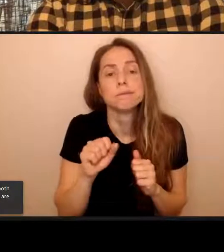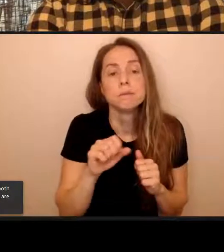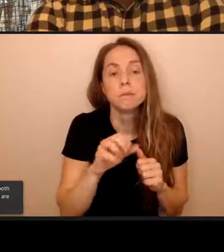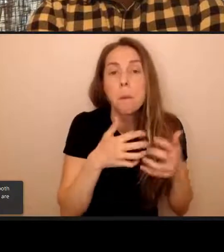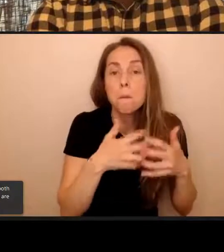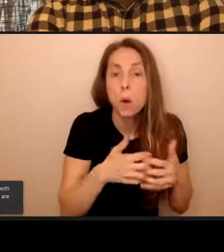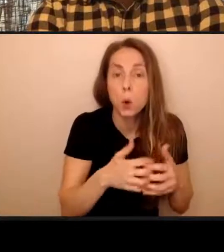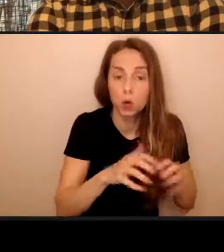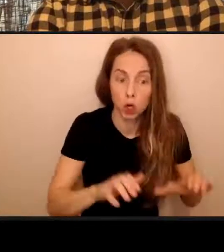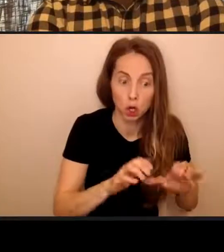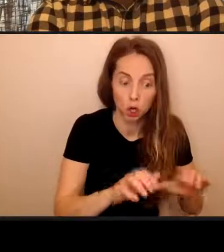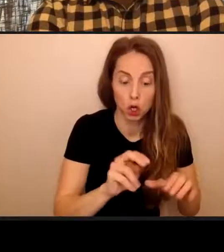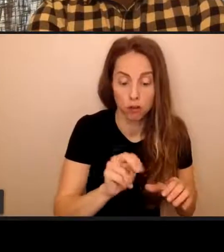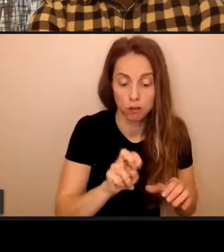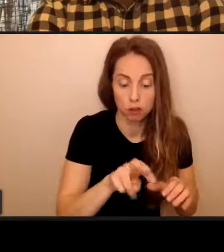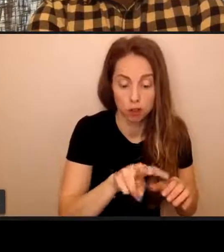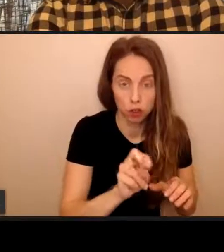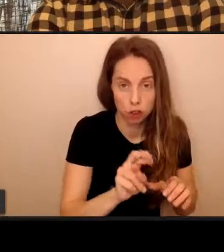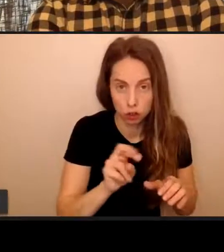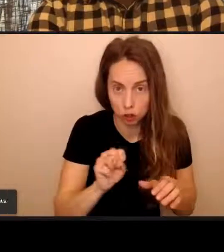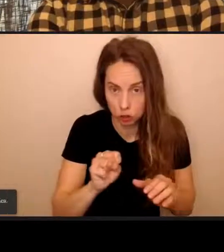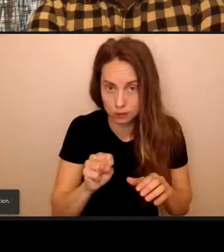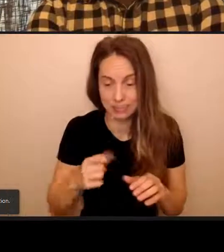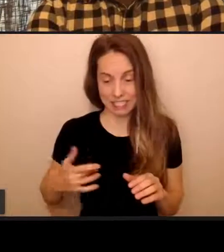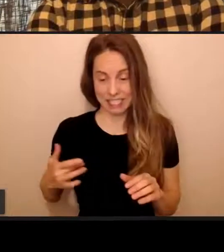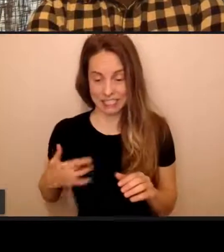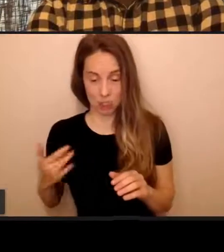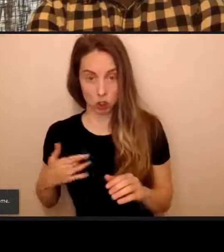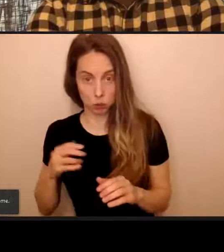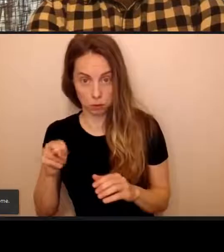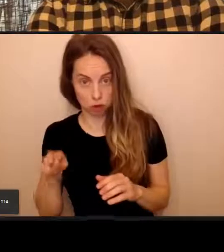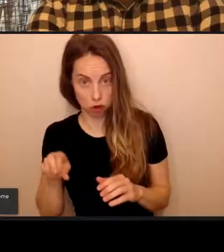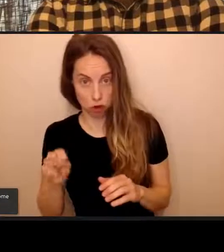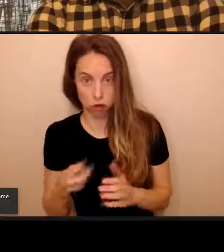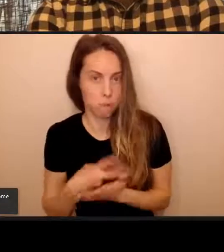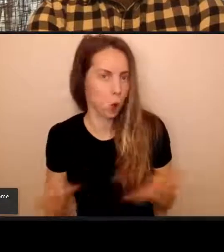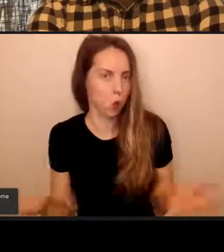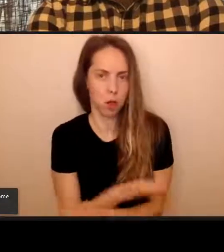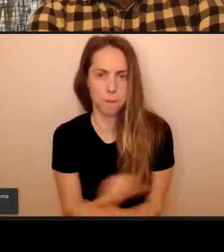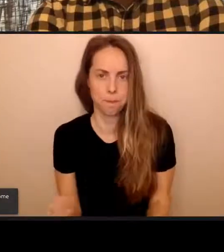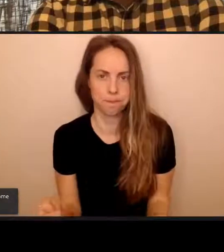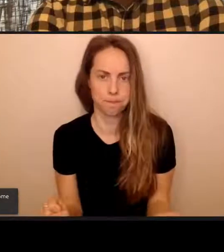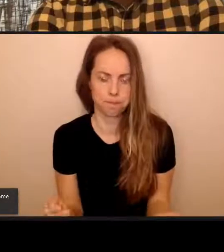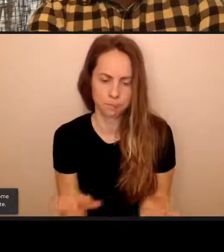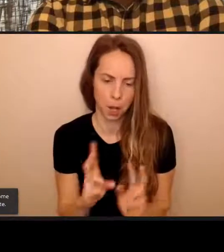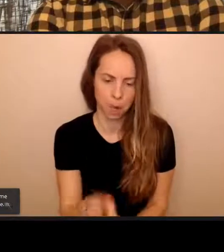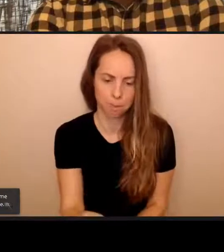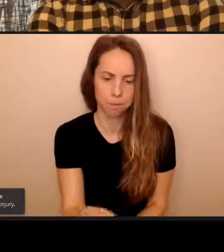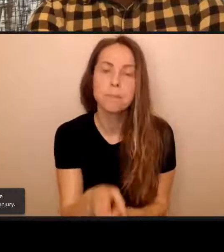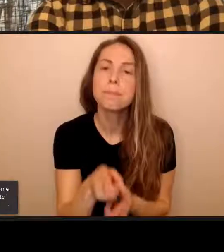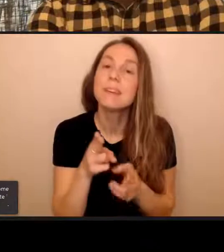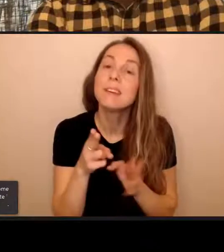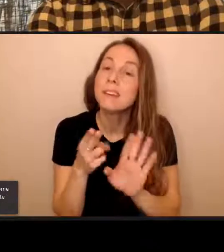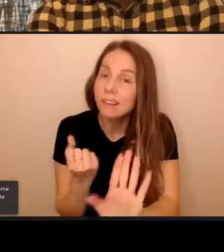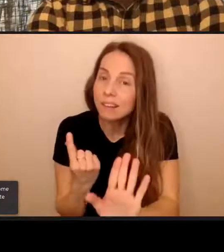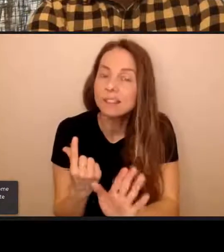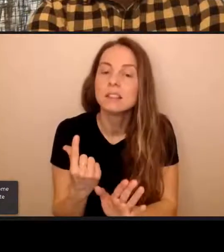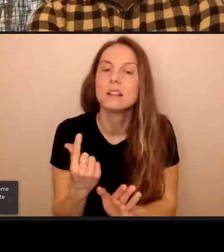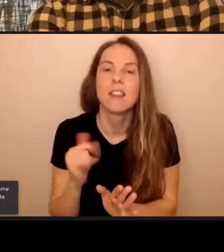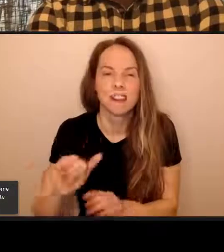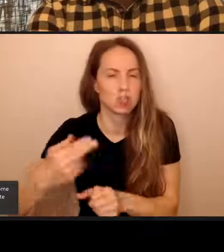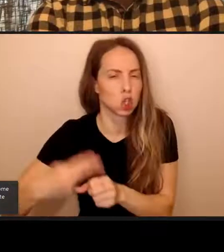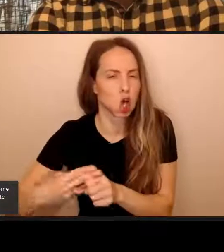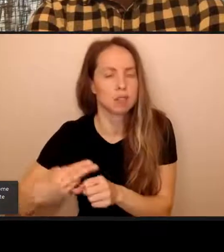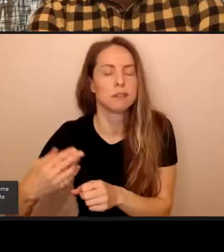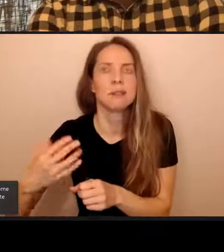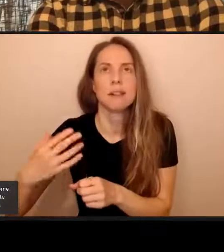is completely cut off at the level of innervation. And some people have incomplete injuries, which also could